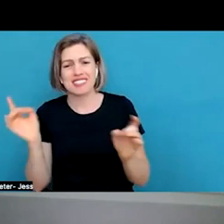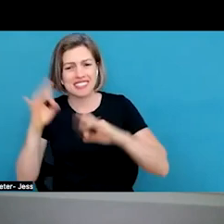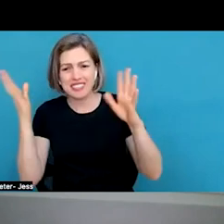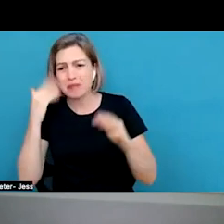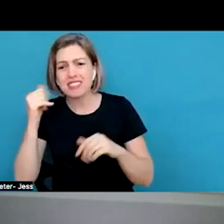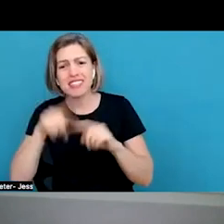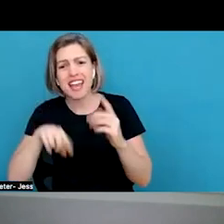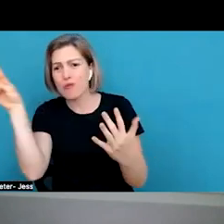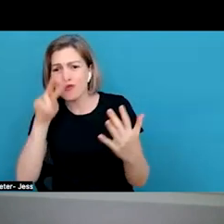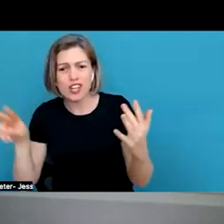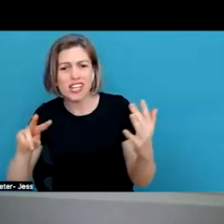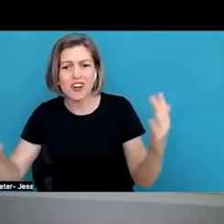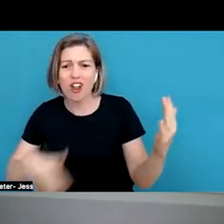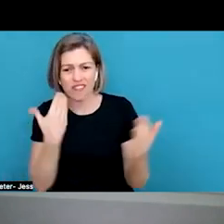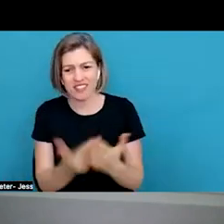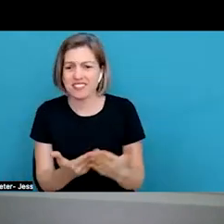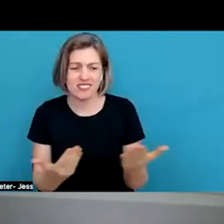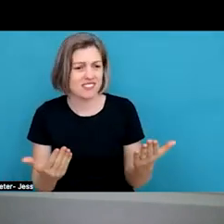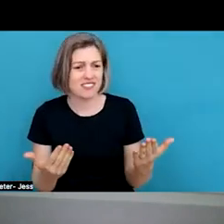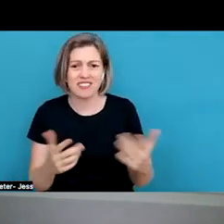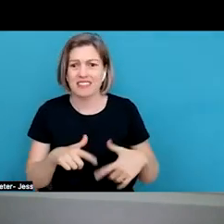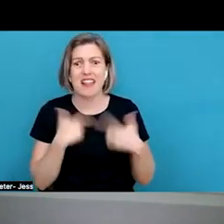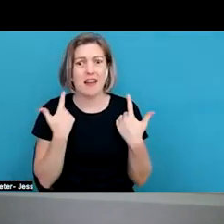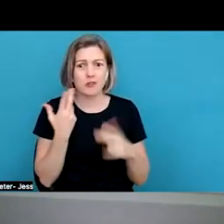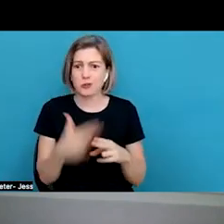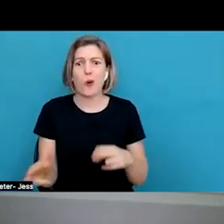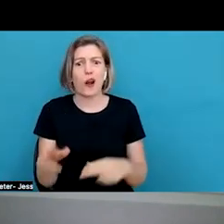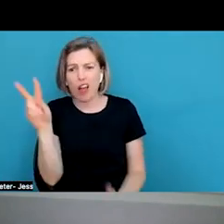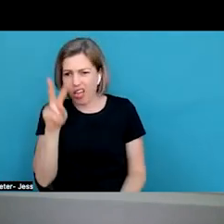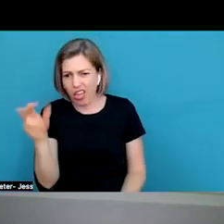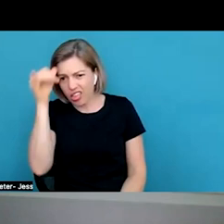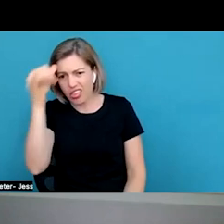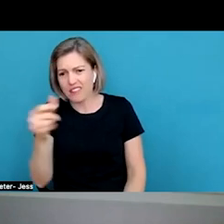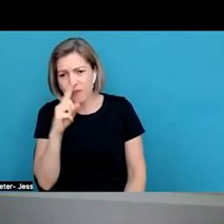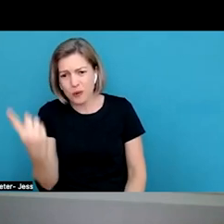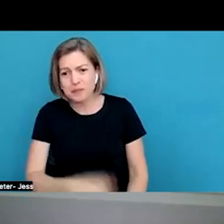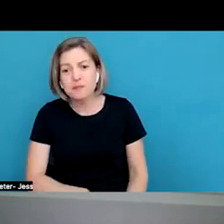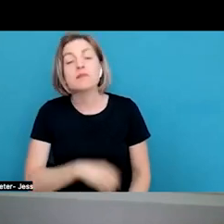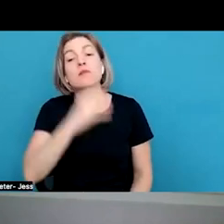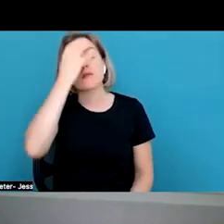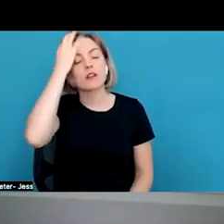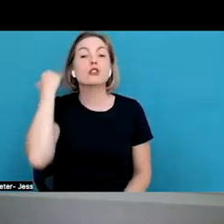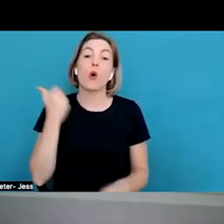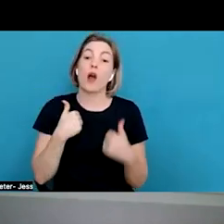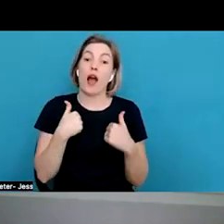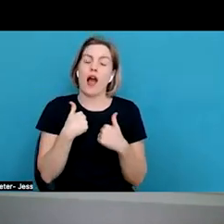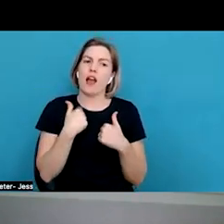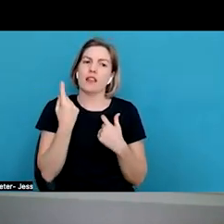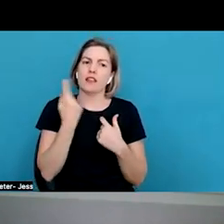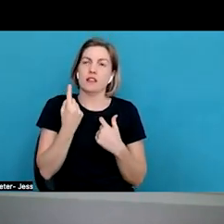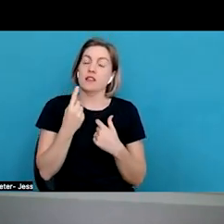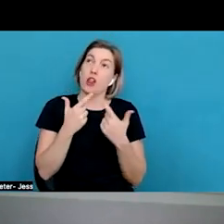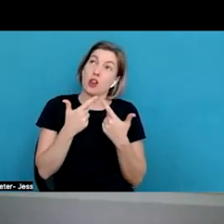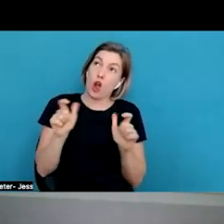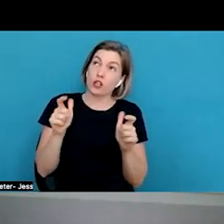all that stuff. I mean, life is too short. So it occurred to me to wonder whether a large language model,